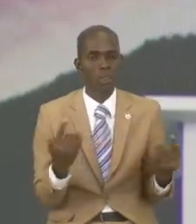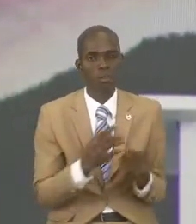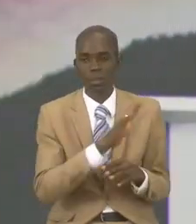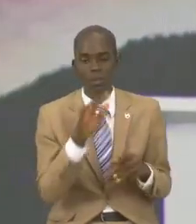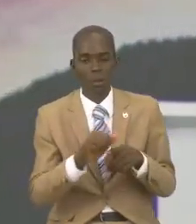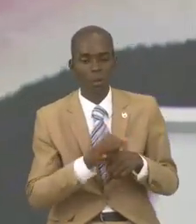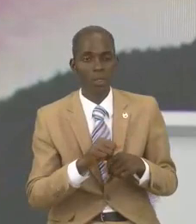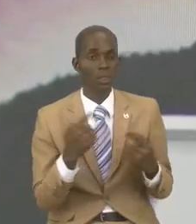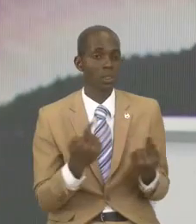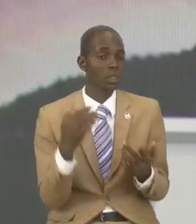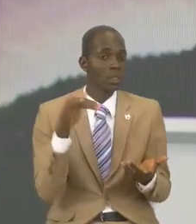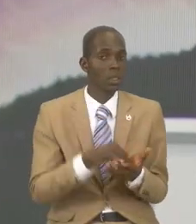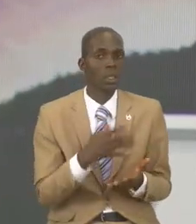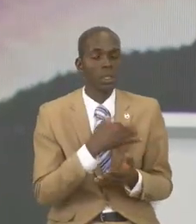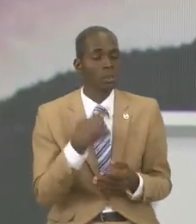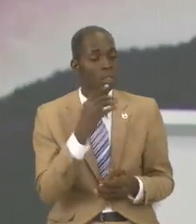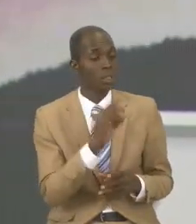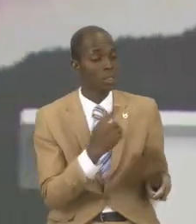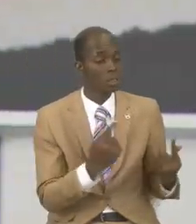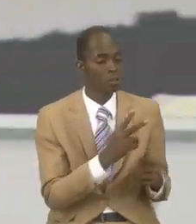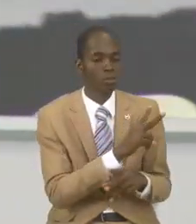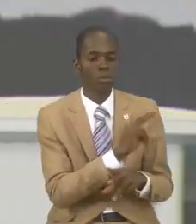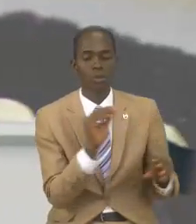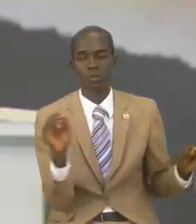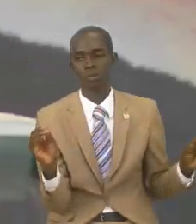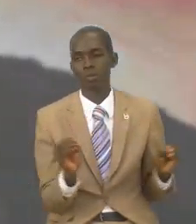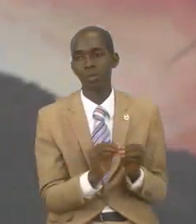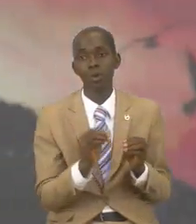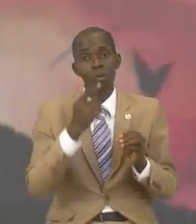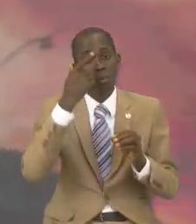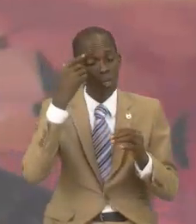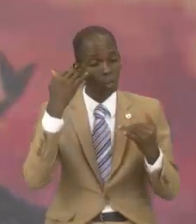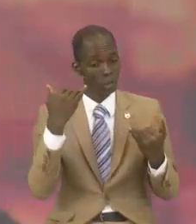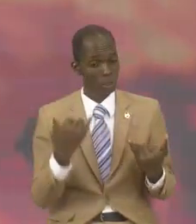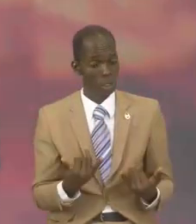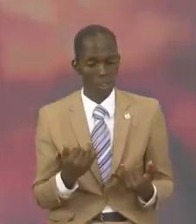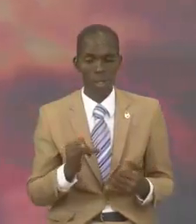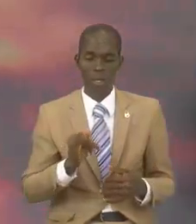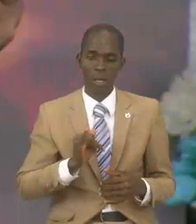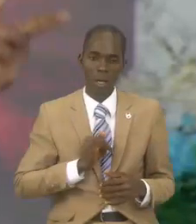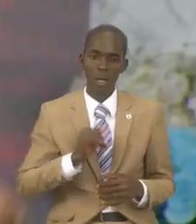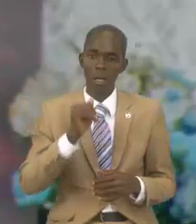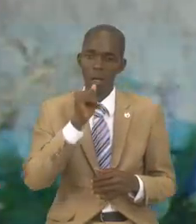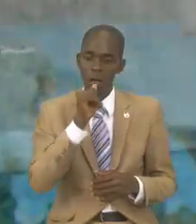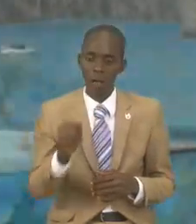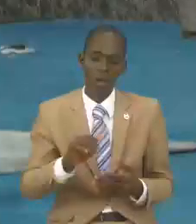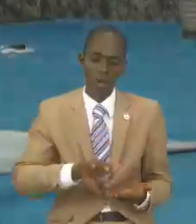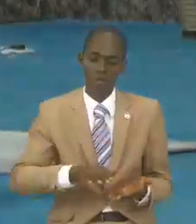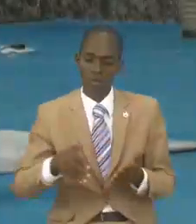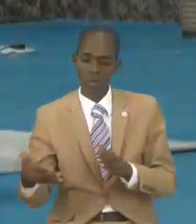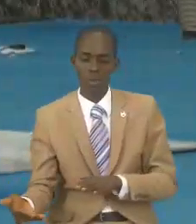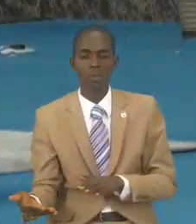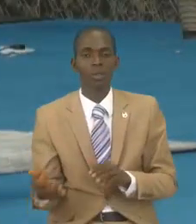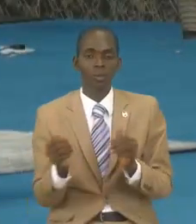and you say, no more, because now I am crucified